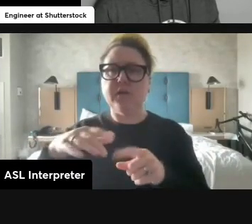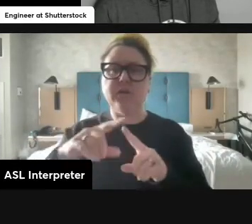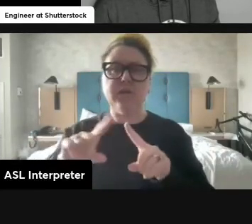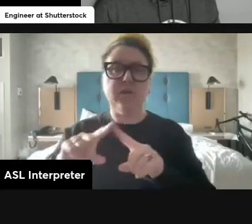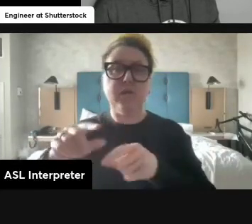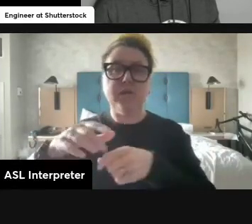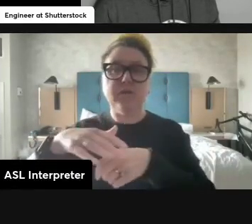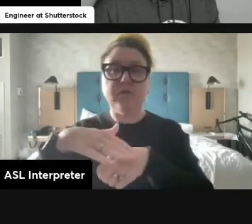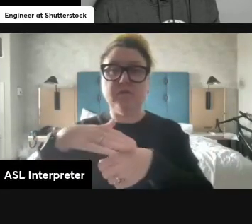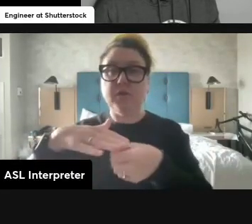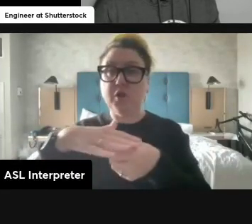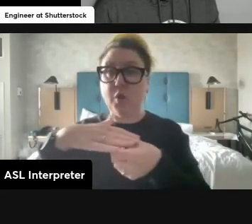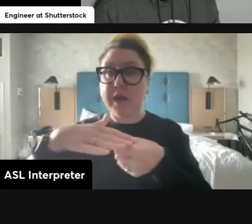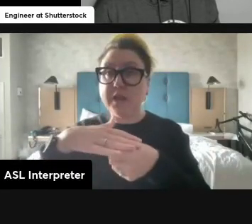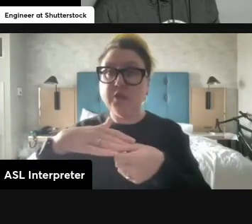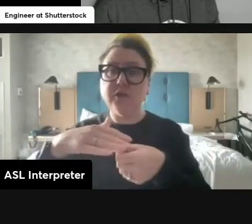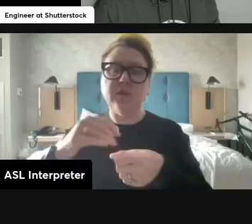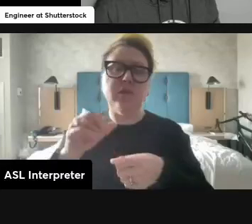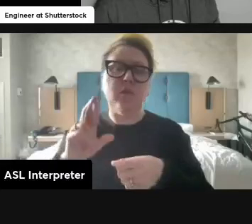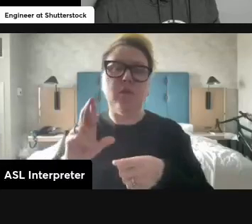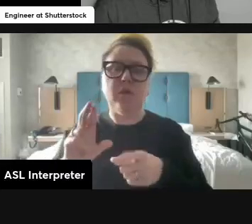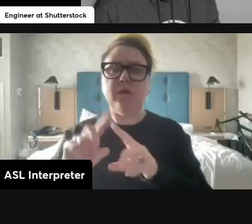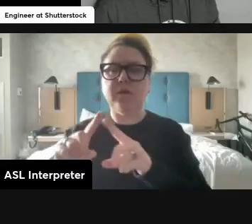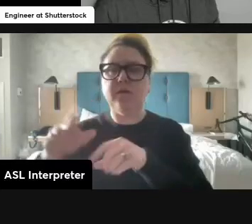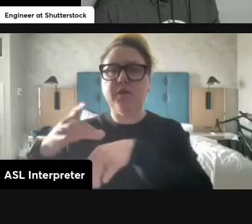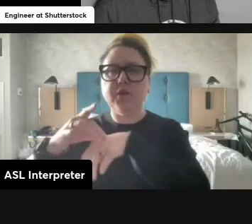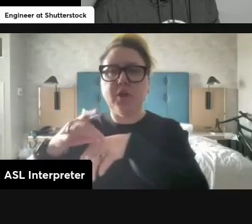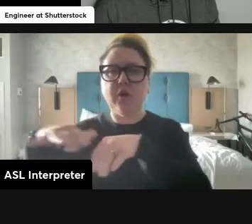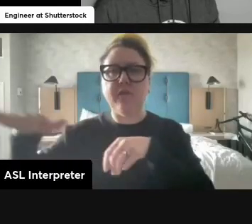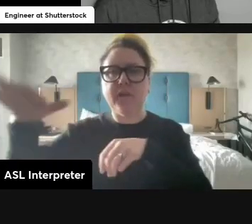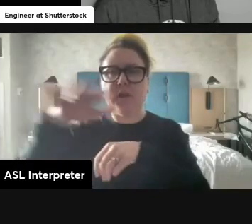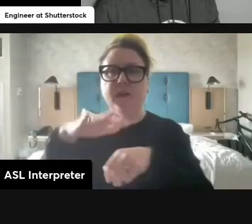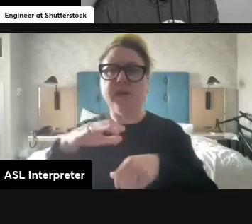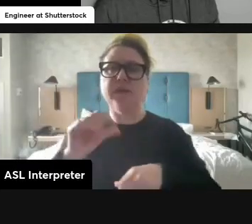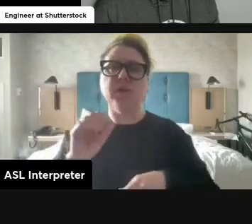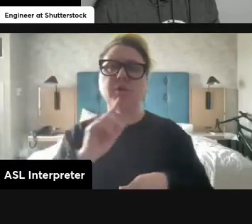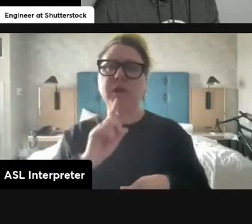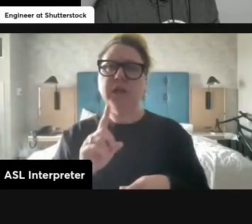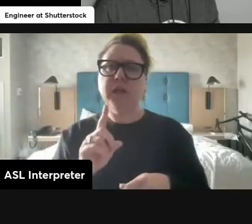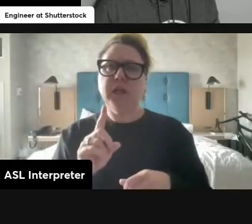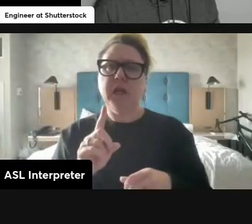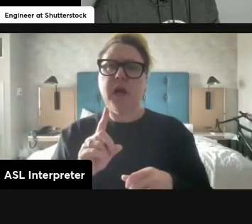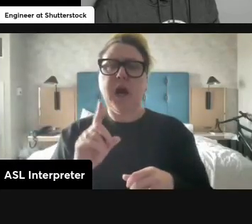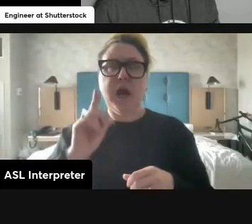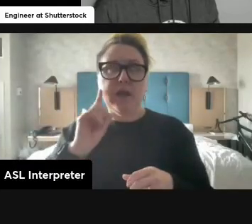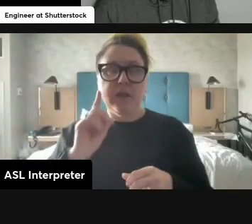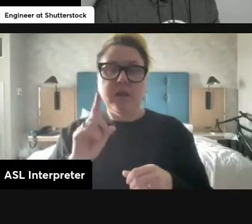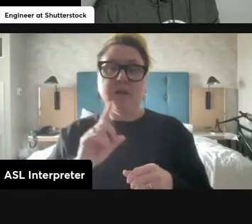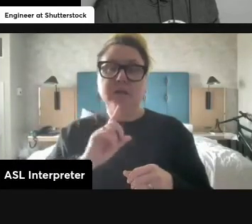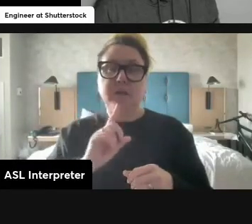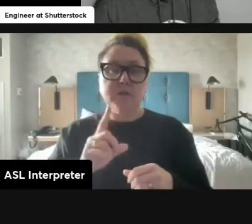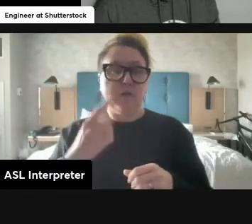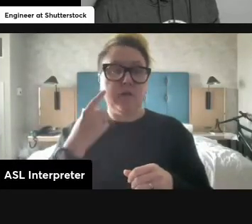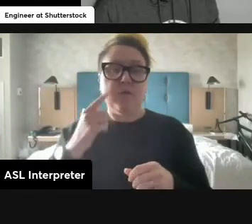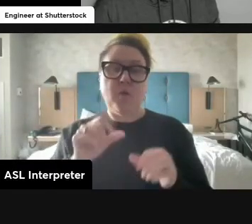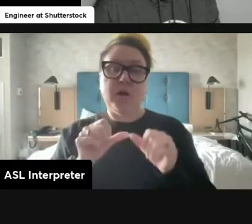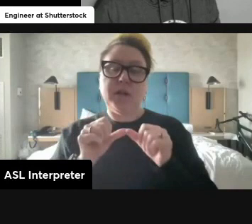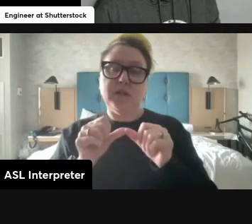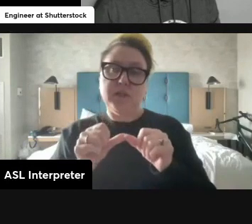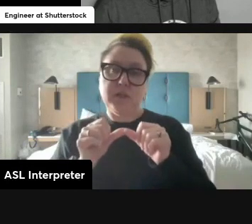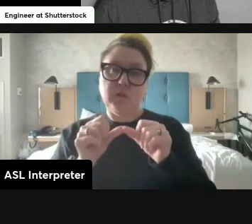the same location, and solve things. So it's absolutely for